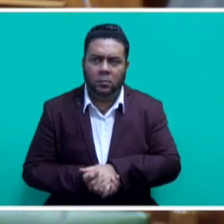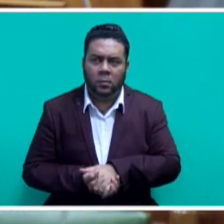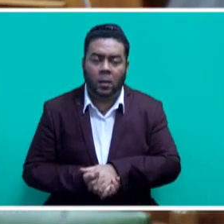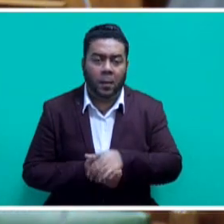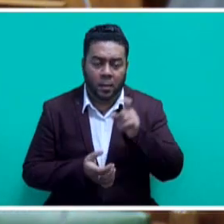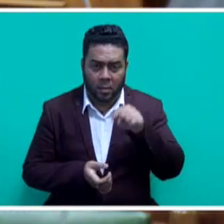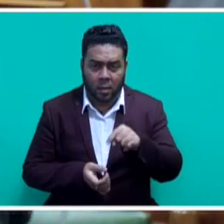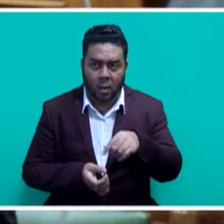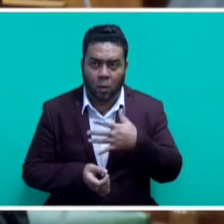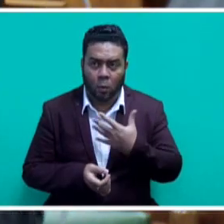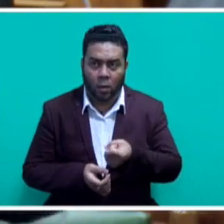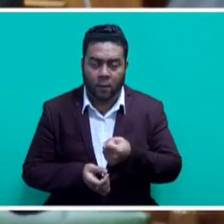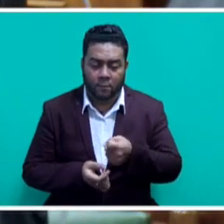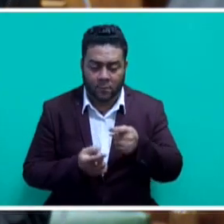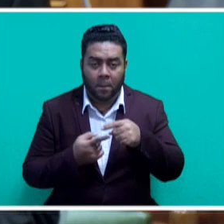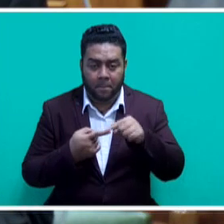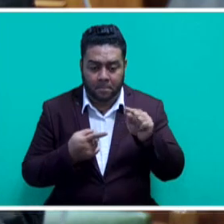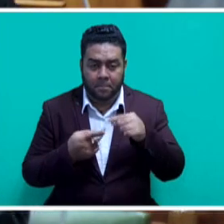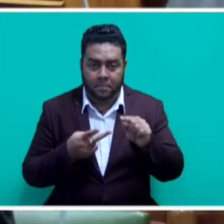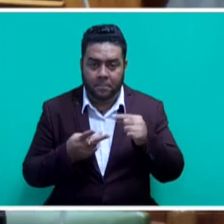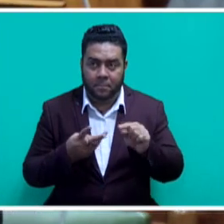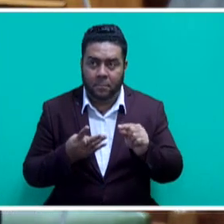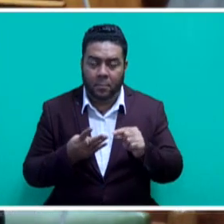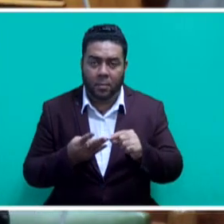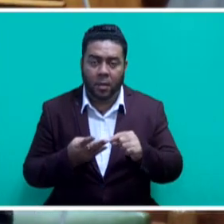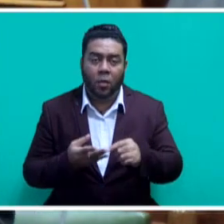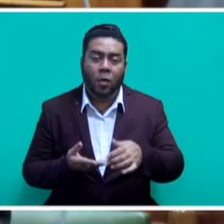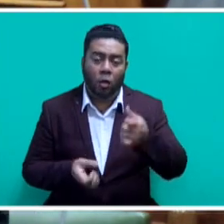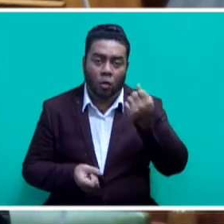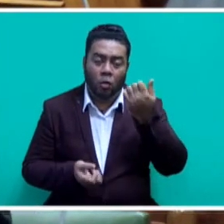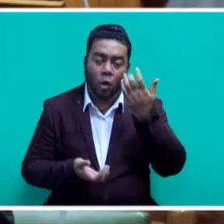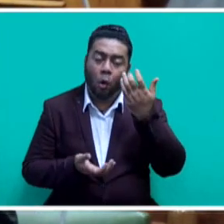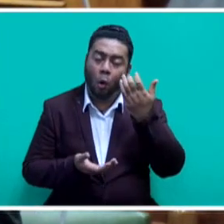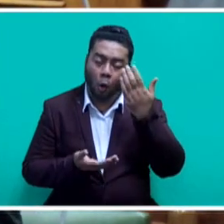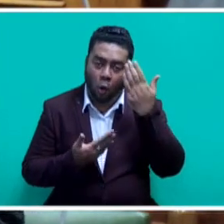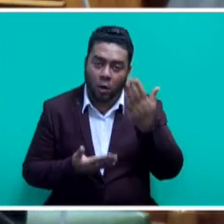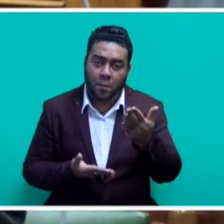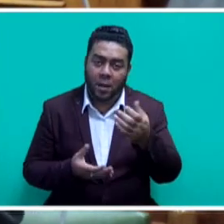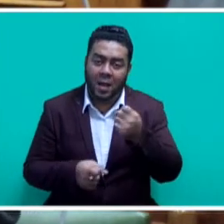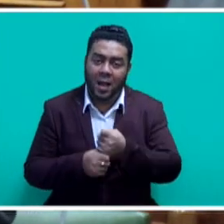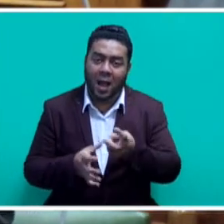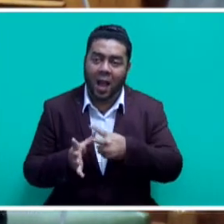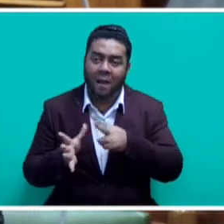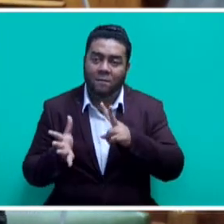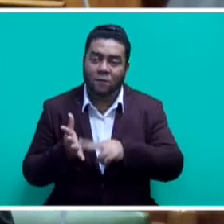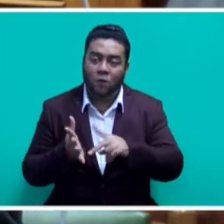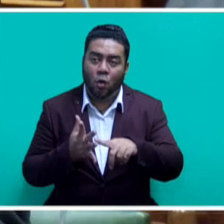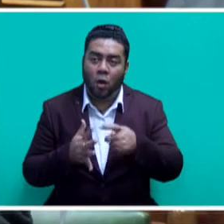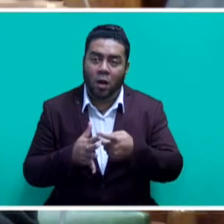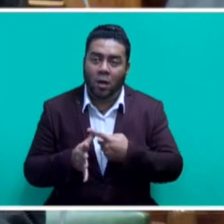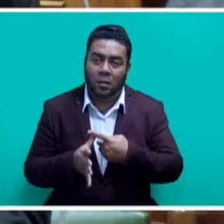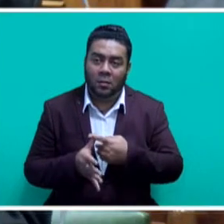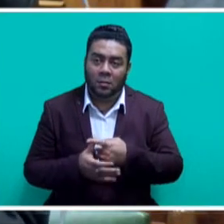Here, they thought Honorable Gavoka was a small kid. They can dangle a carrot in front of him and